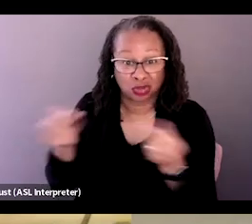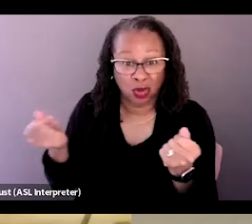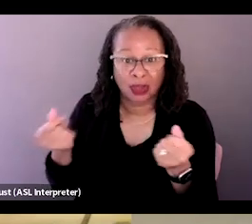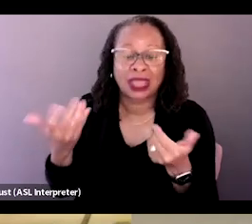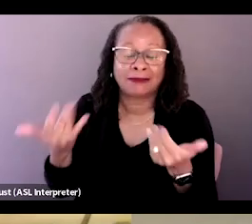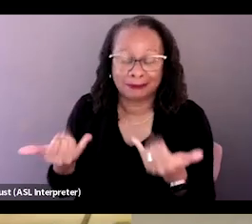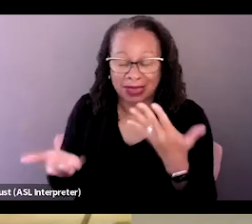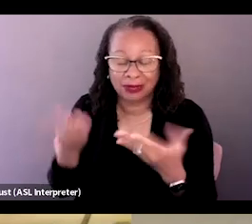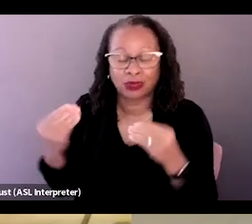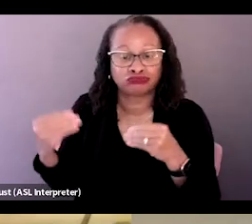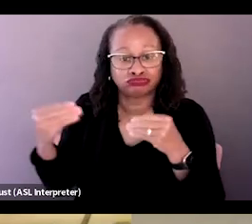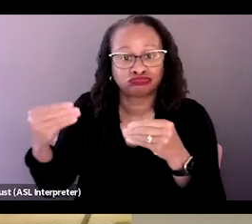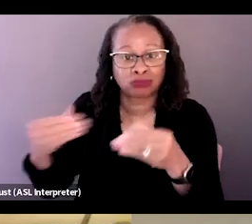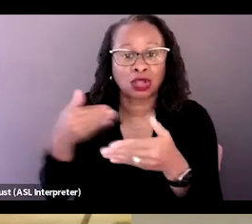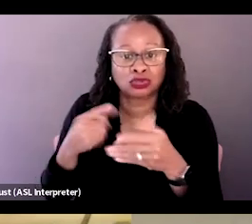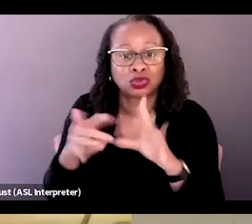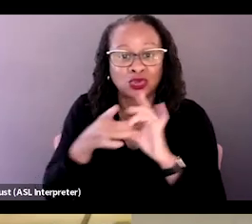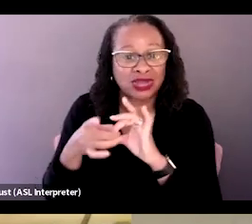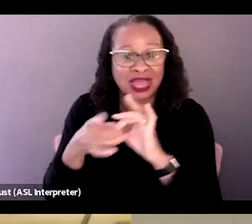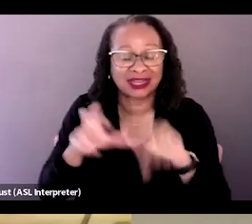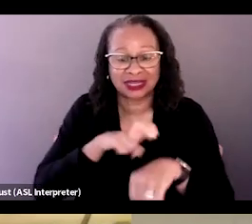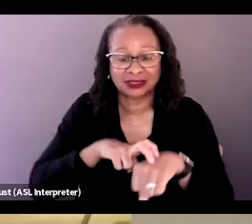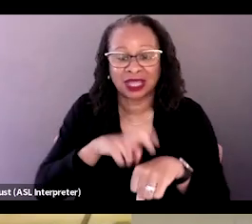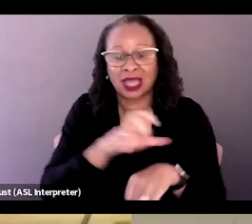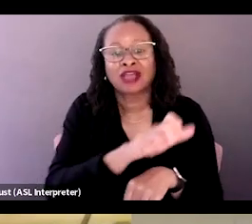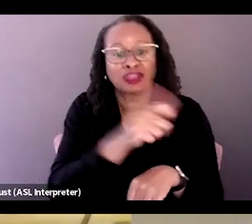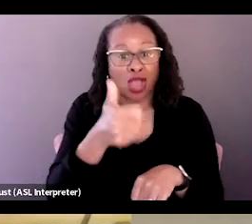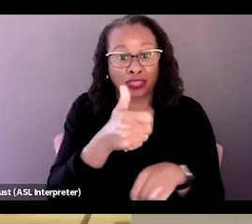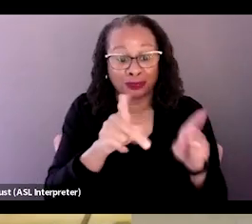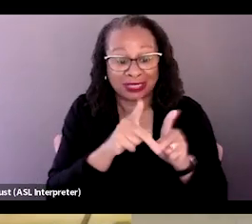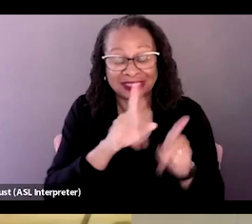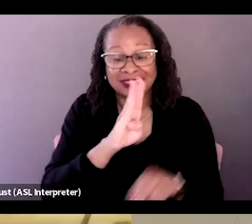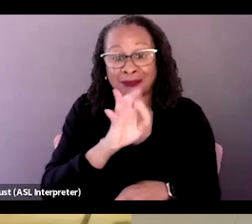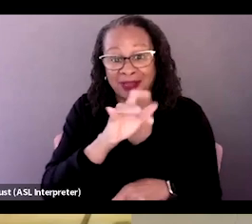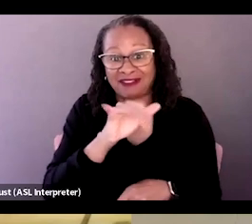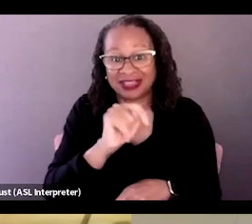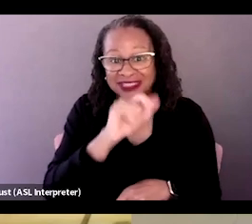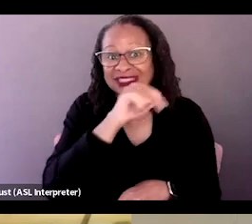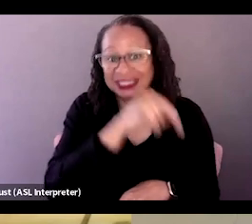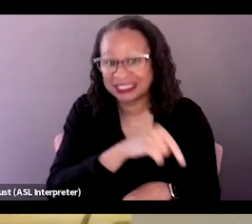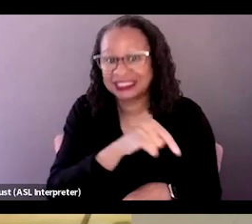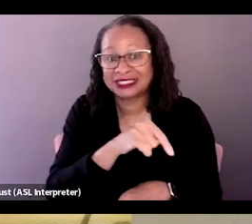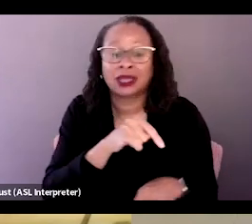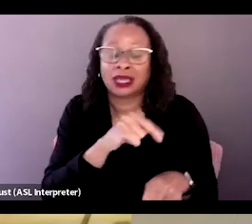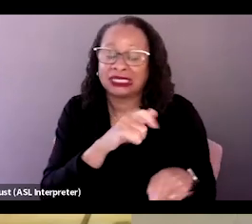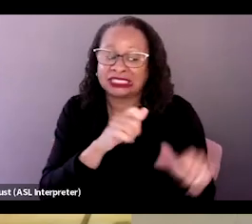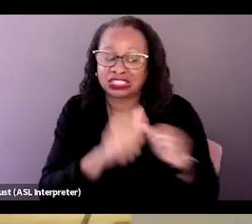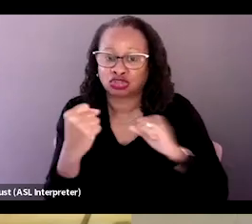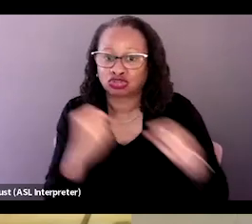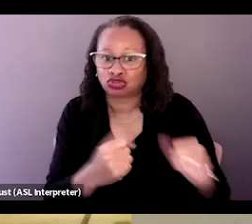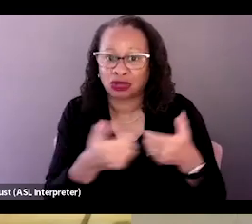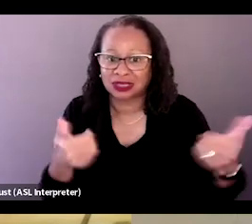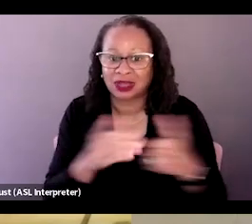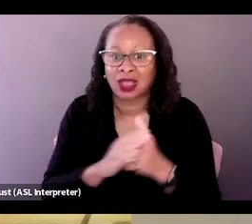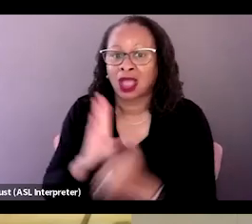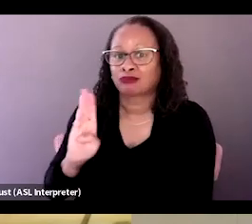towards a United Ireland. In other places in Belfast, still present. And the Brexit showed it really well. Because when Brexit arrived,